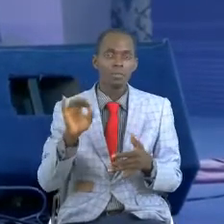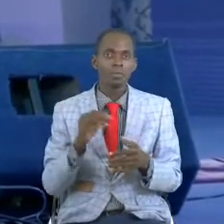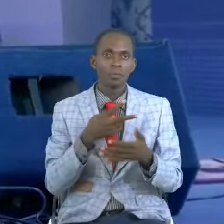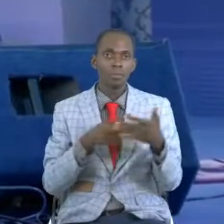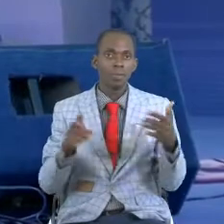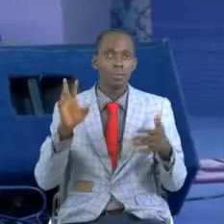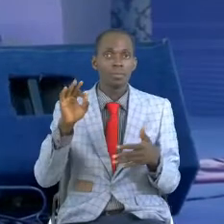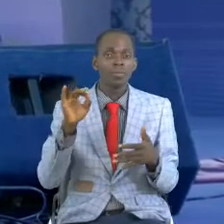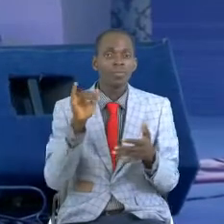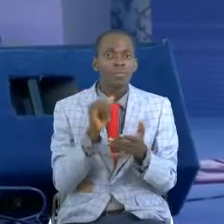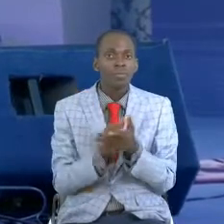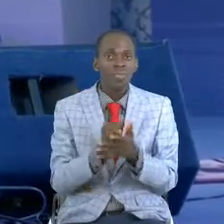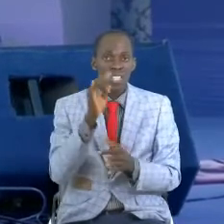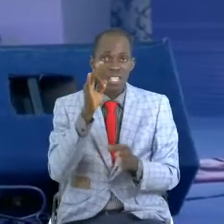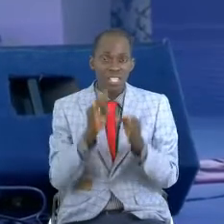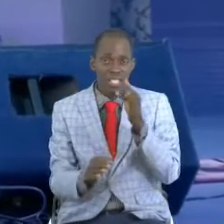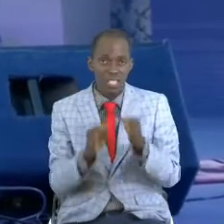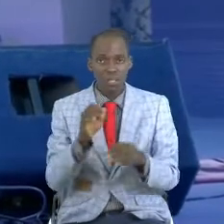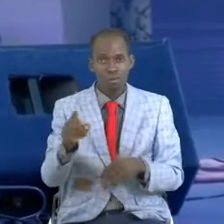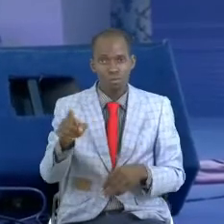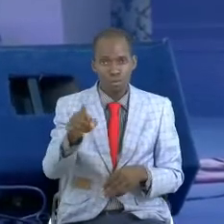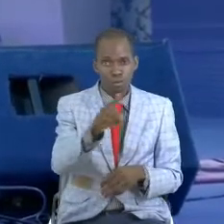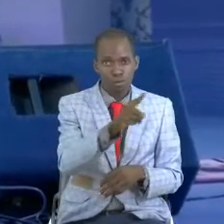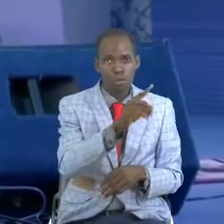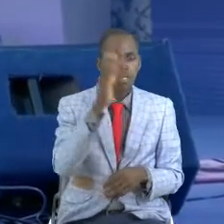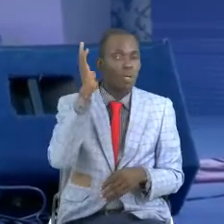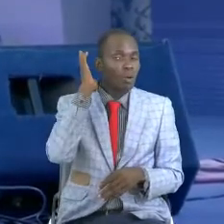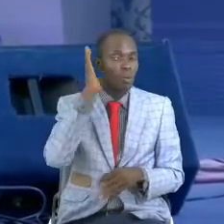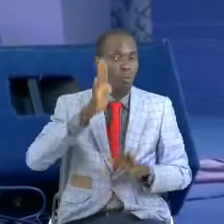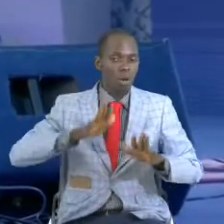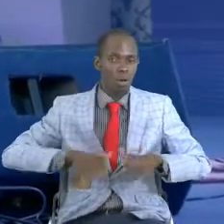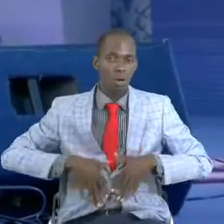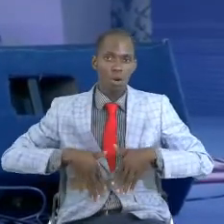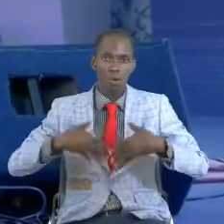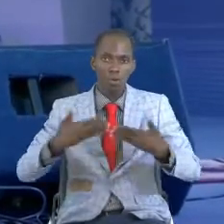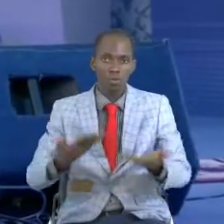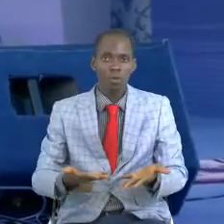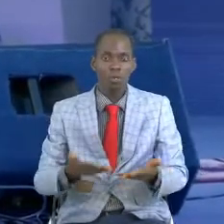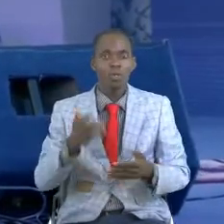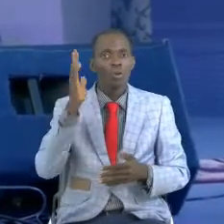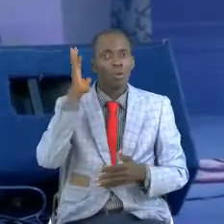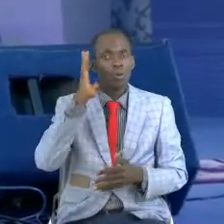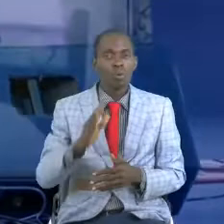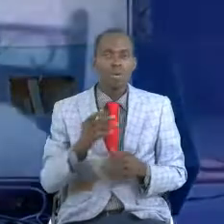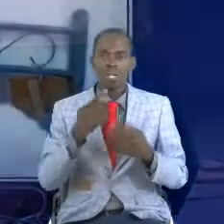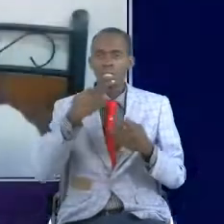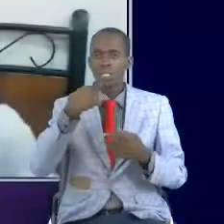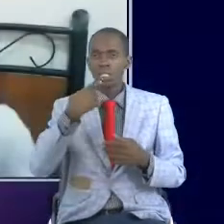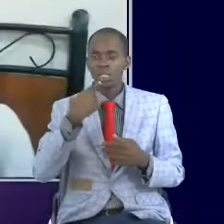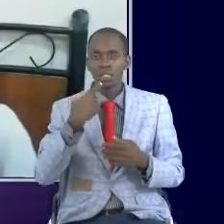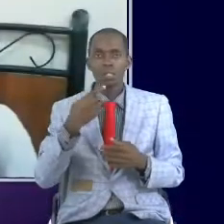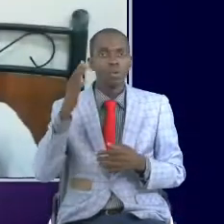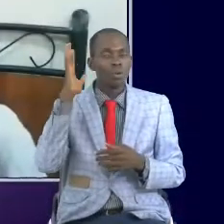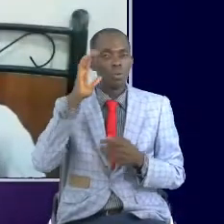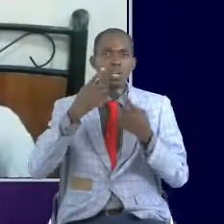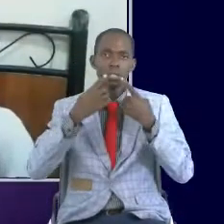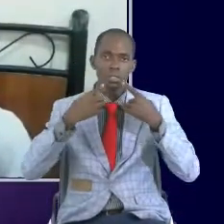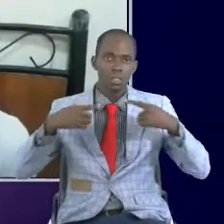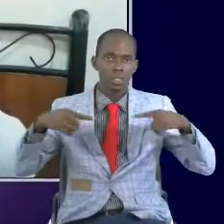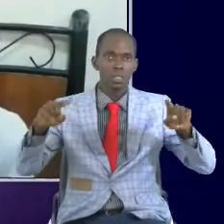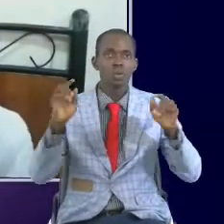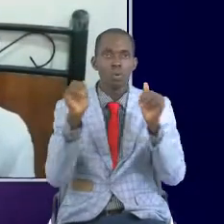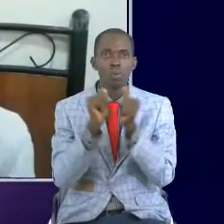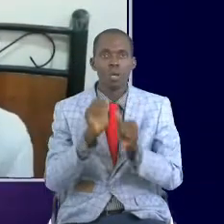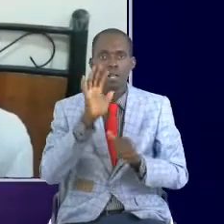if thou shalt confess, shalt profess, shalt declare with thy